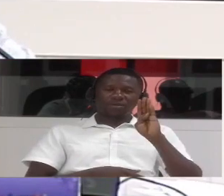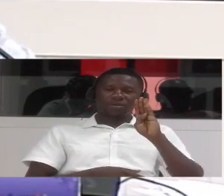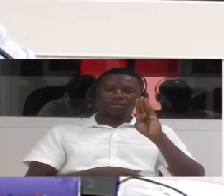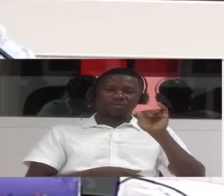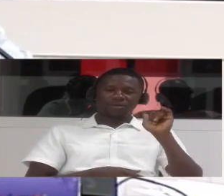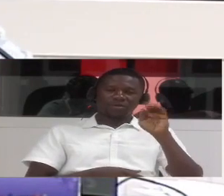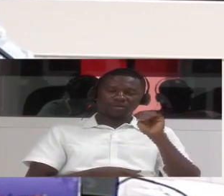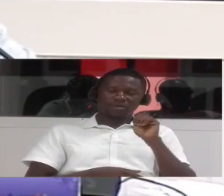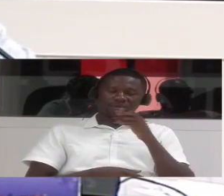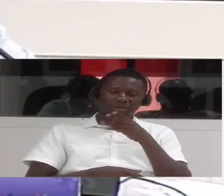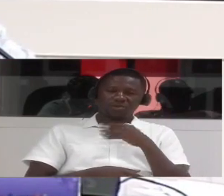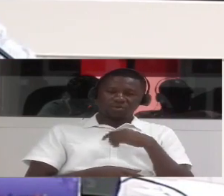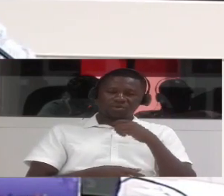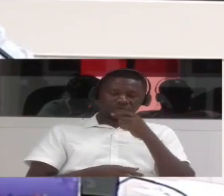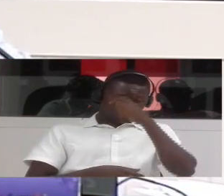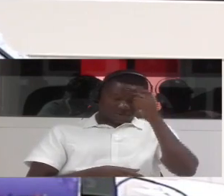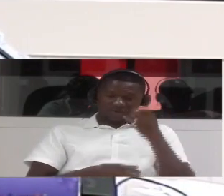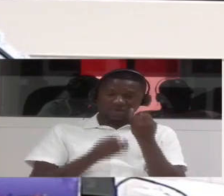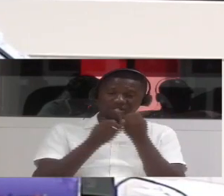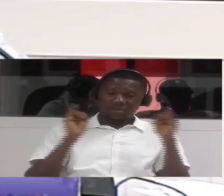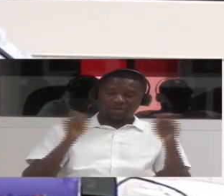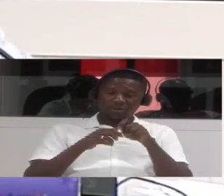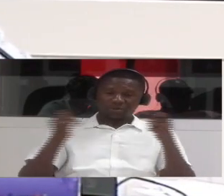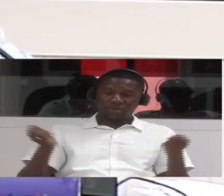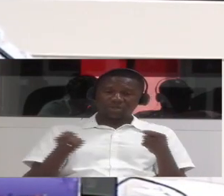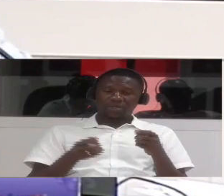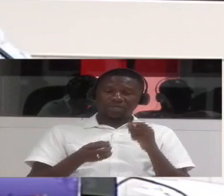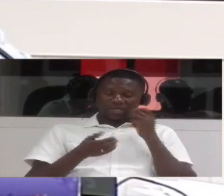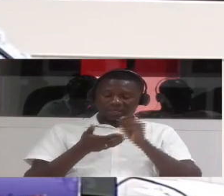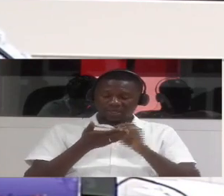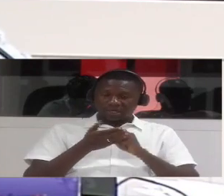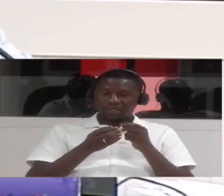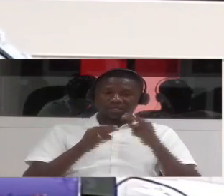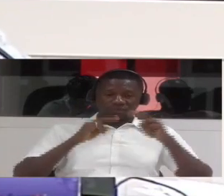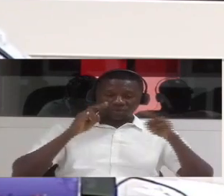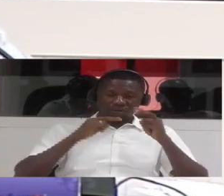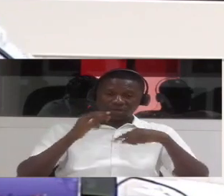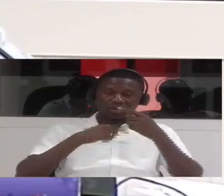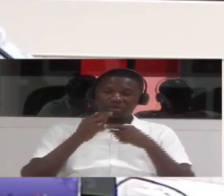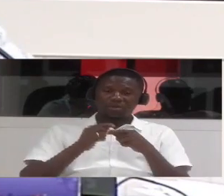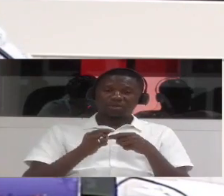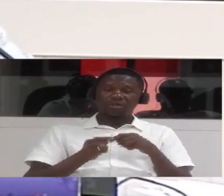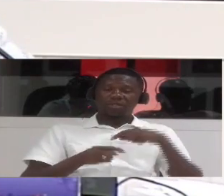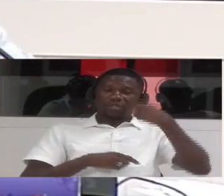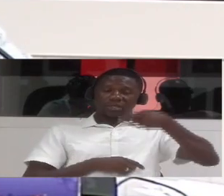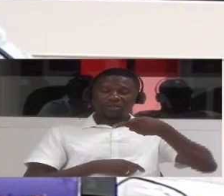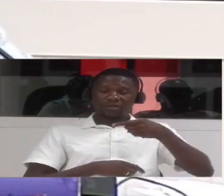He published a story about an ex-APRC